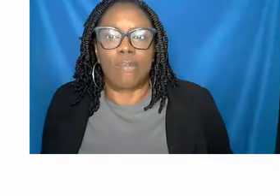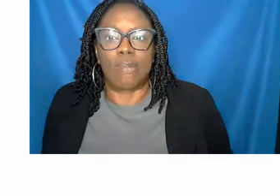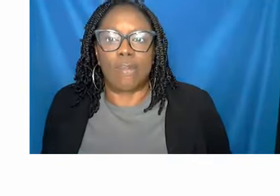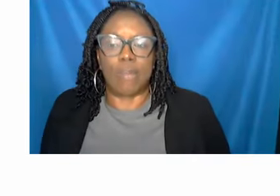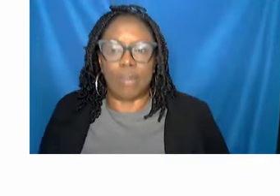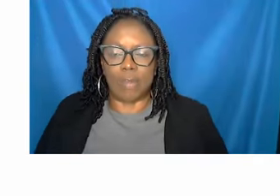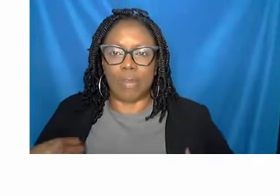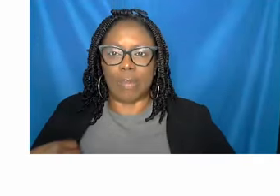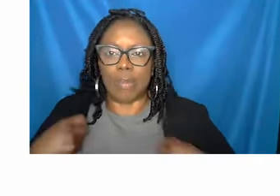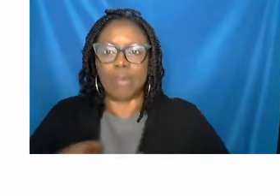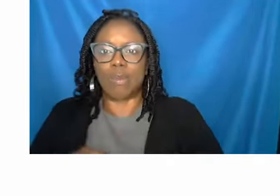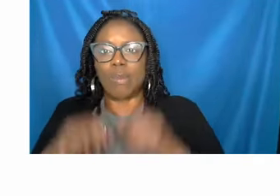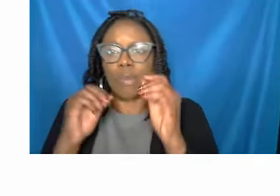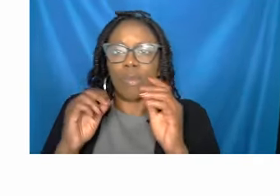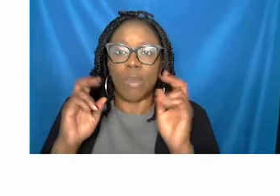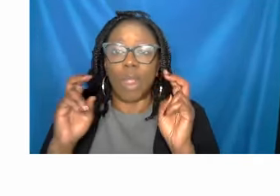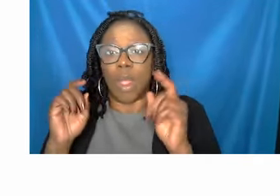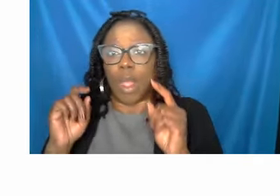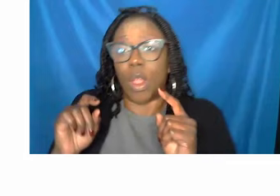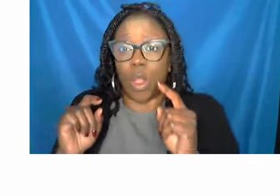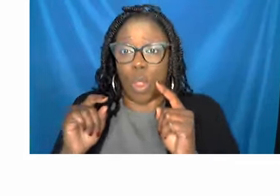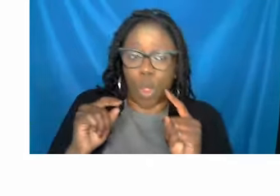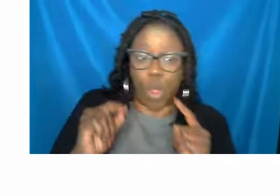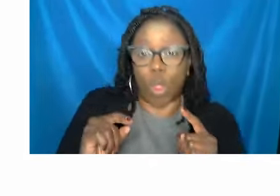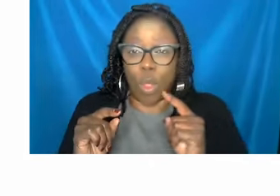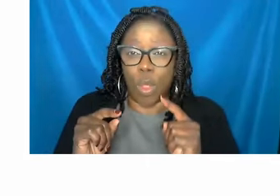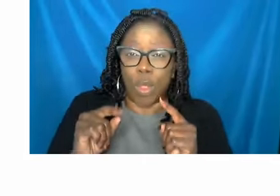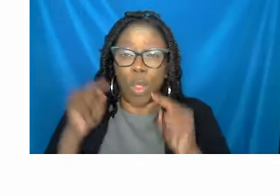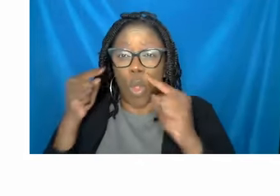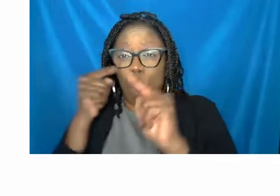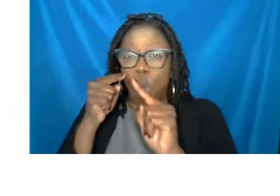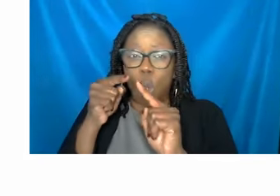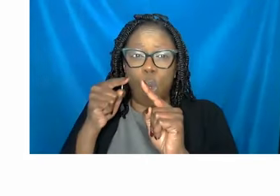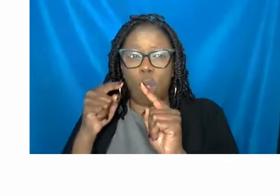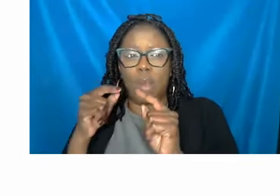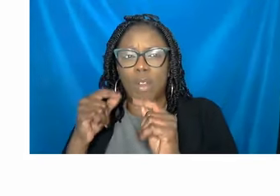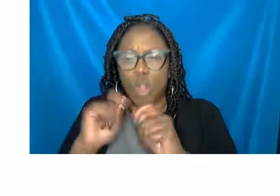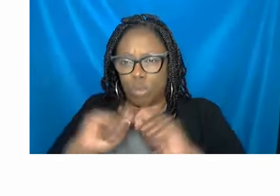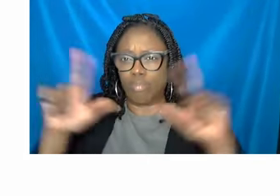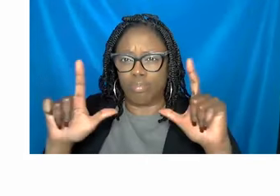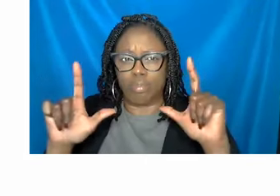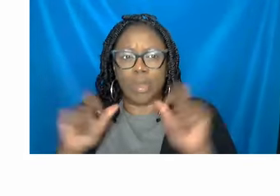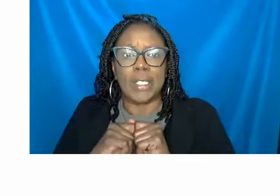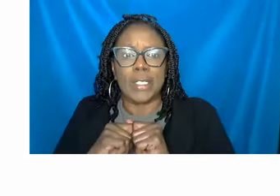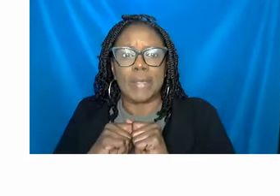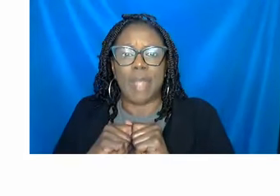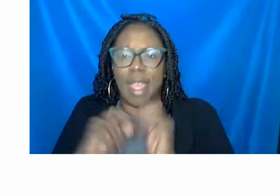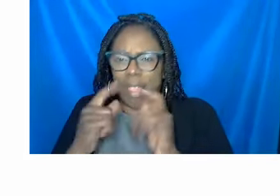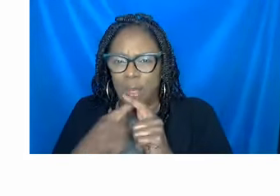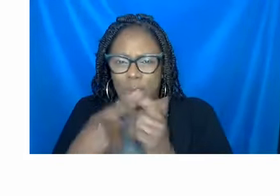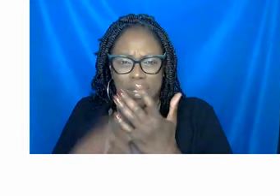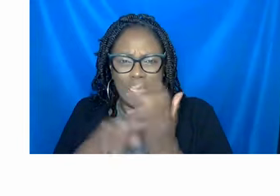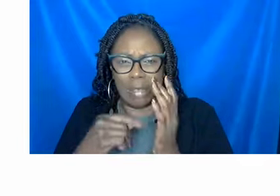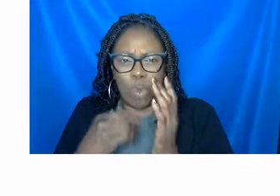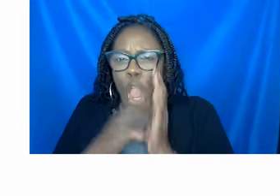research process and the project and the findings. And throughout, I'll kind of highlight some of the lessons I've learned from the sabbatical